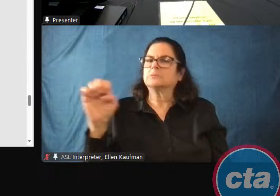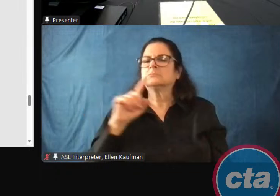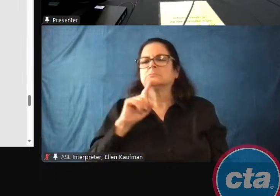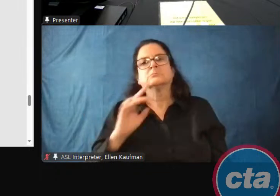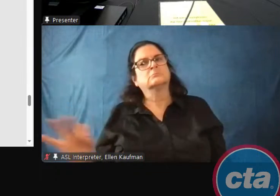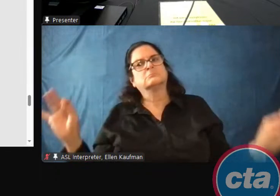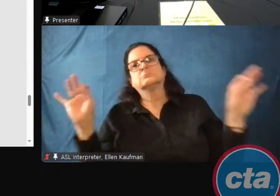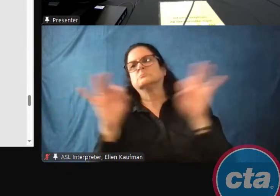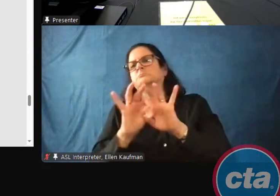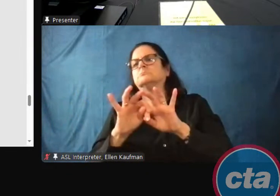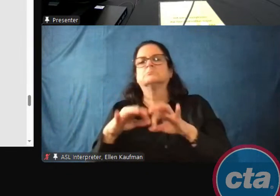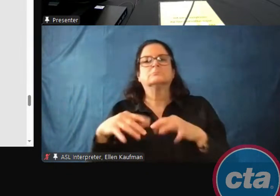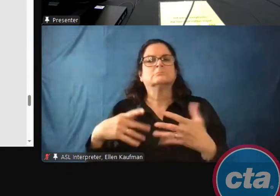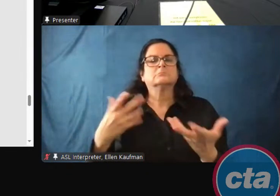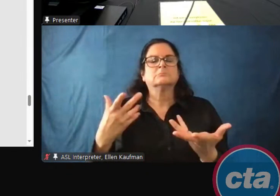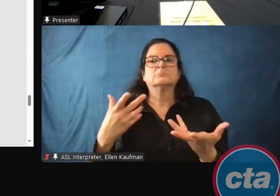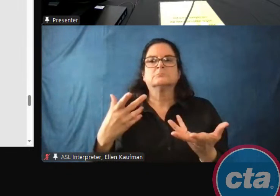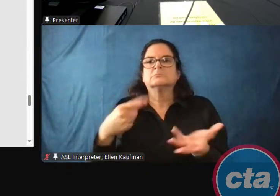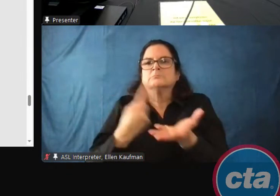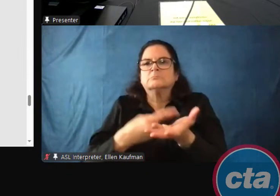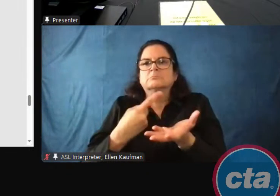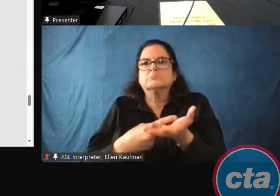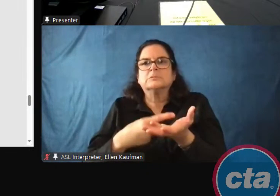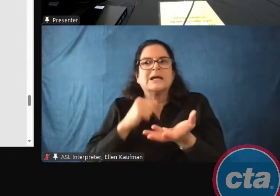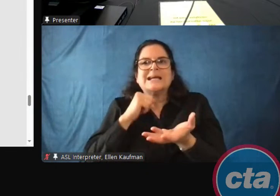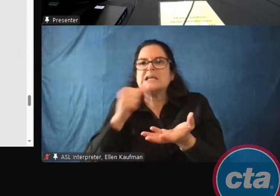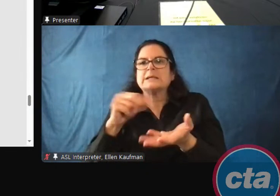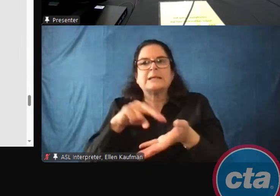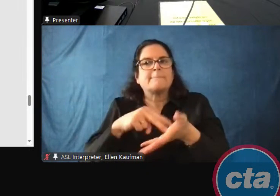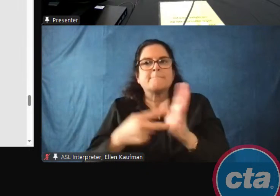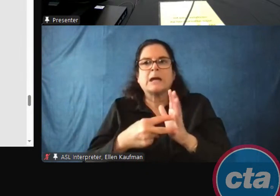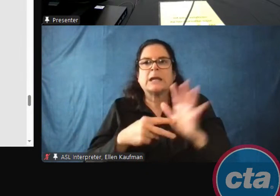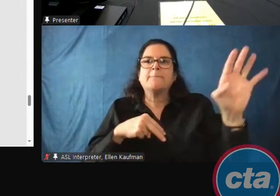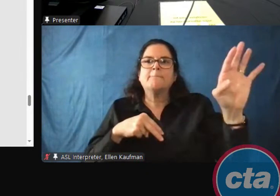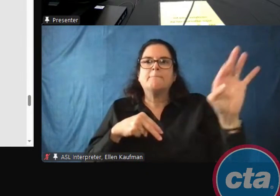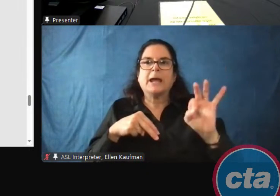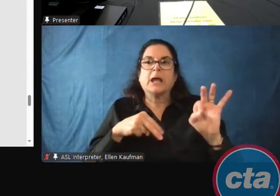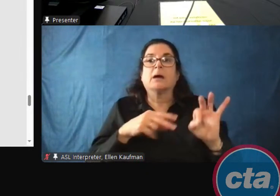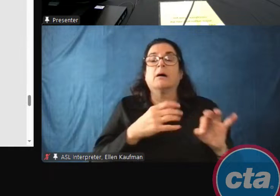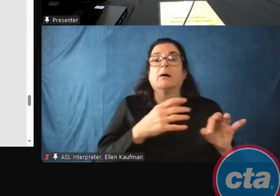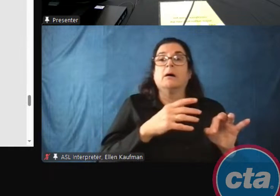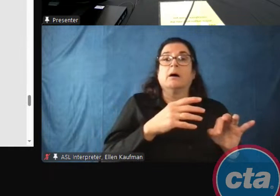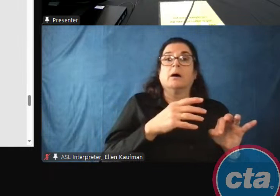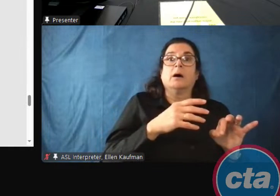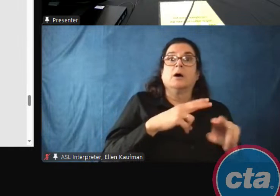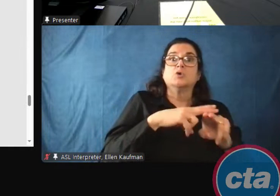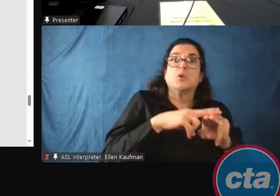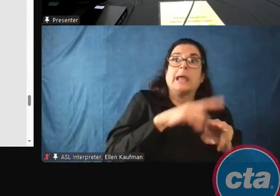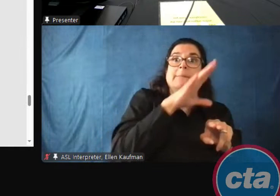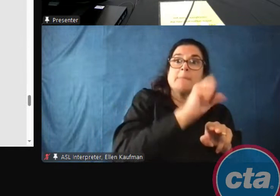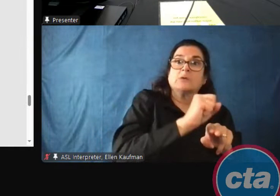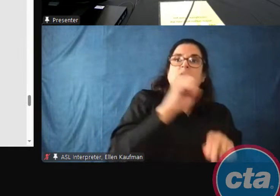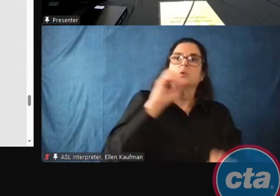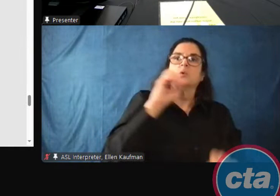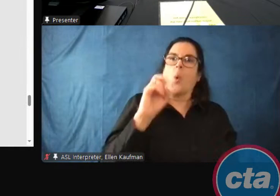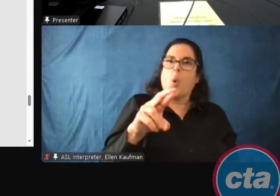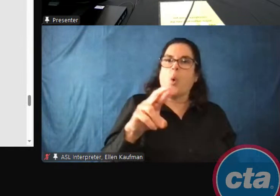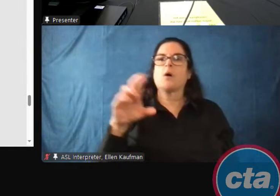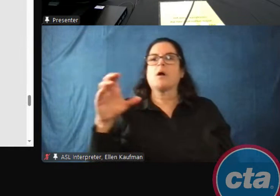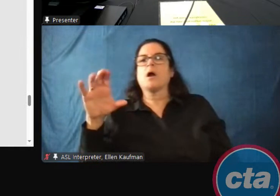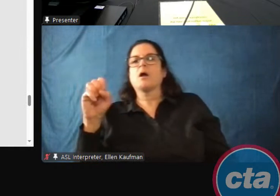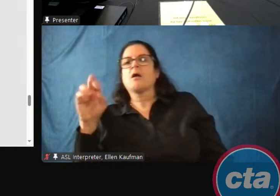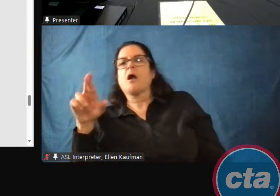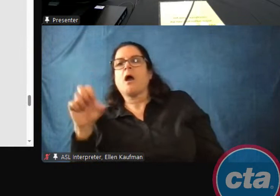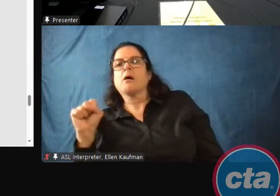transit doesn't mean picking transit over cars. Oftentimes when we talk about funding, there's often this discussion of, if you invest in transit, you